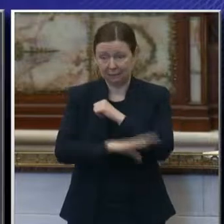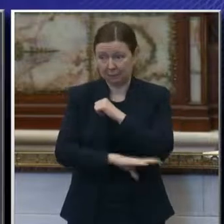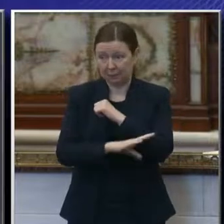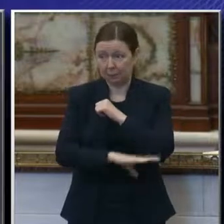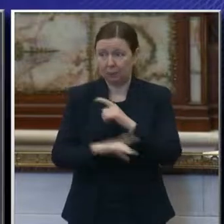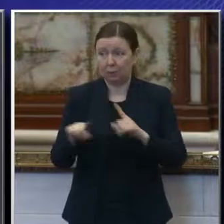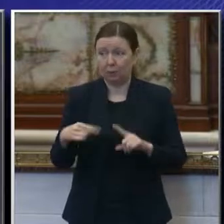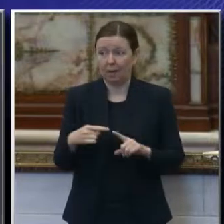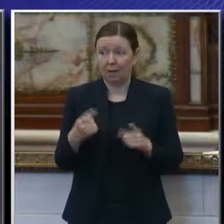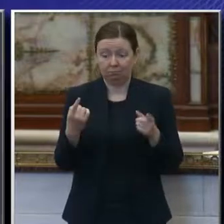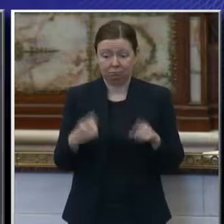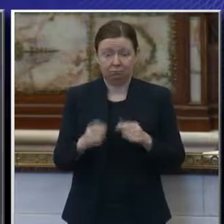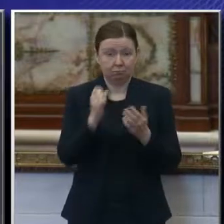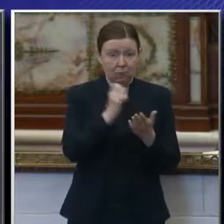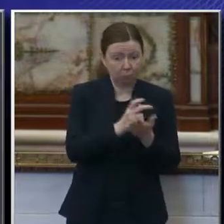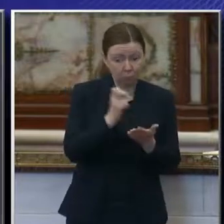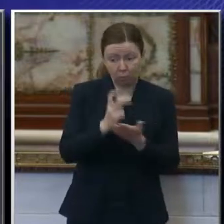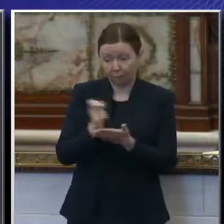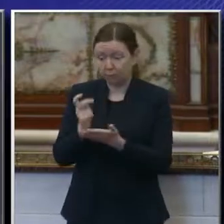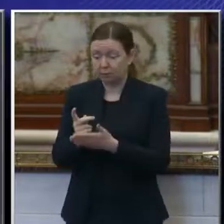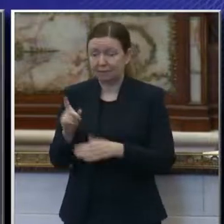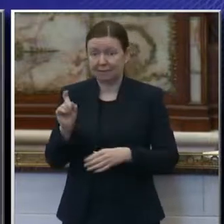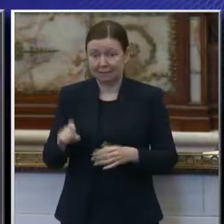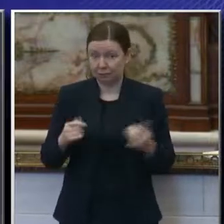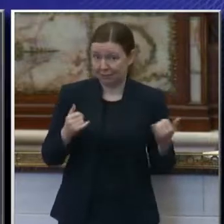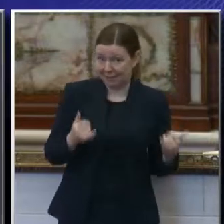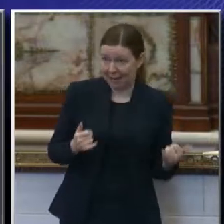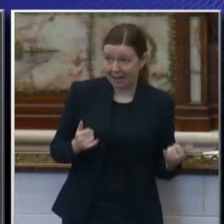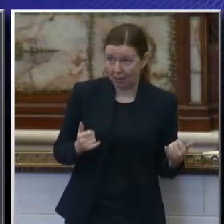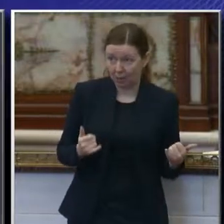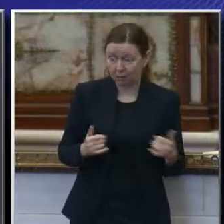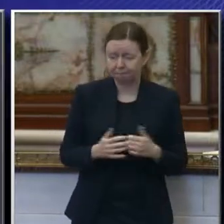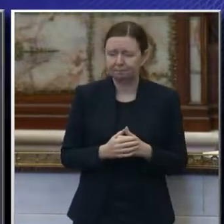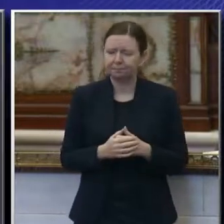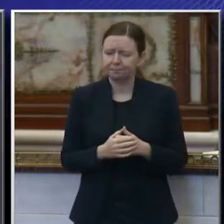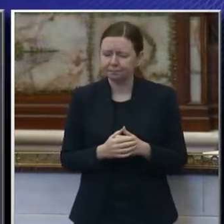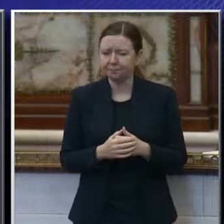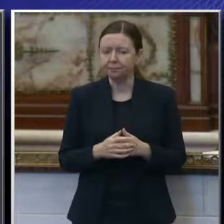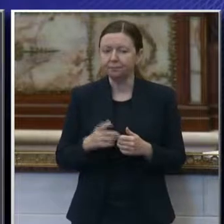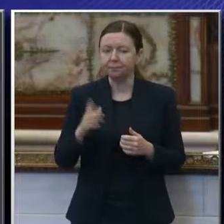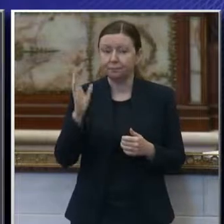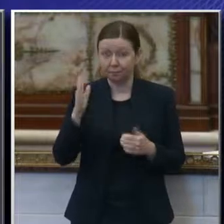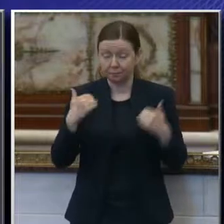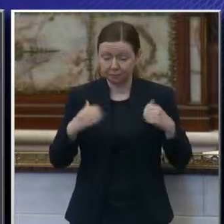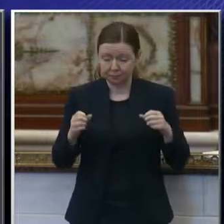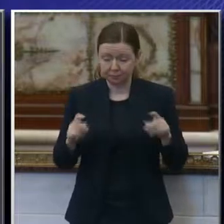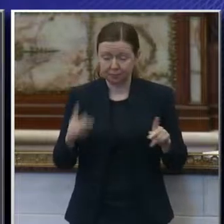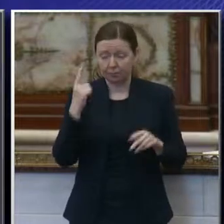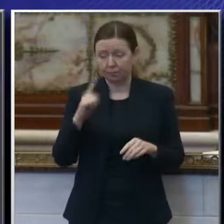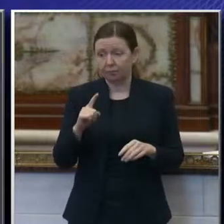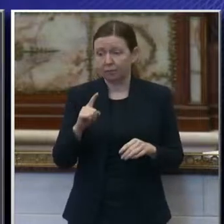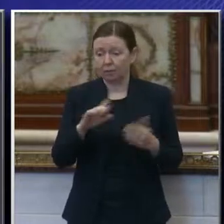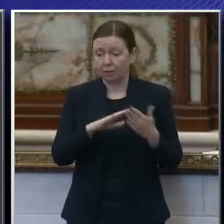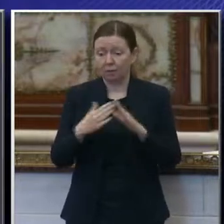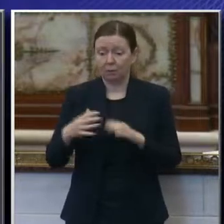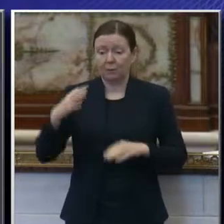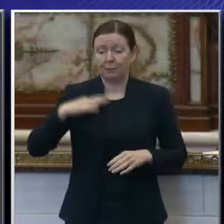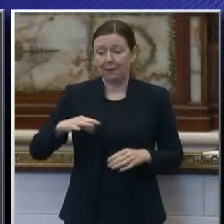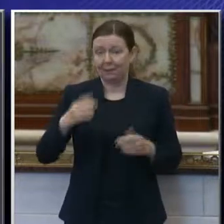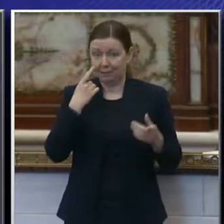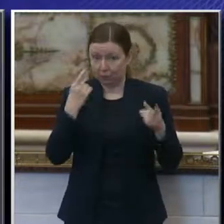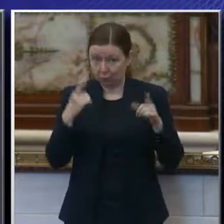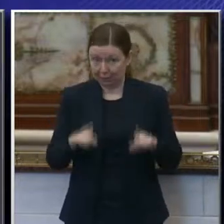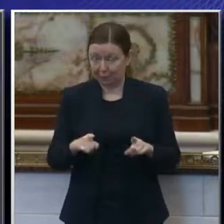there's approvals necessary now. Is there an opportunity for a community benefits